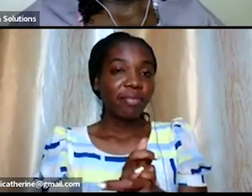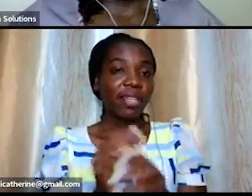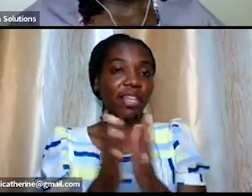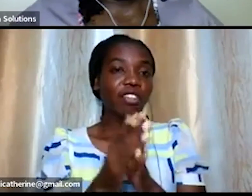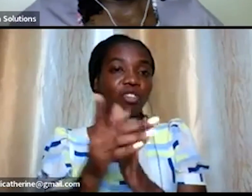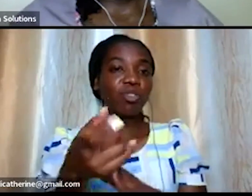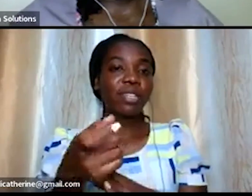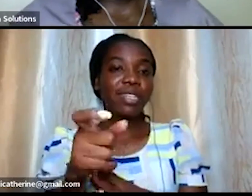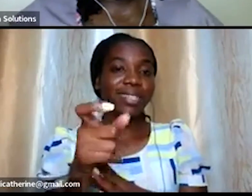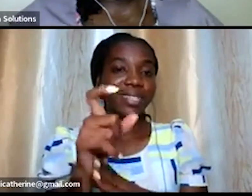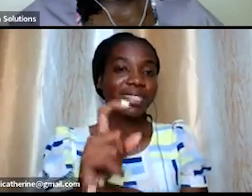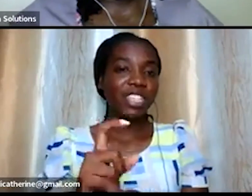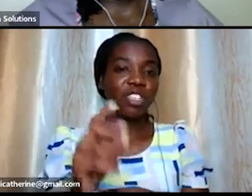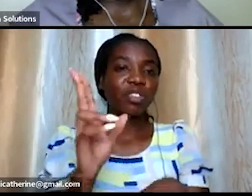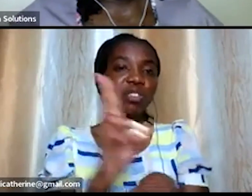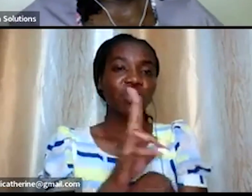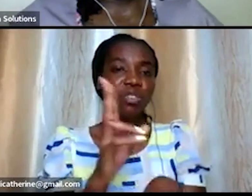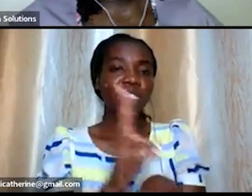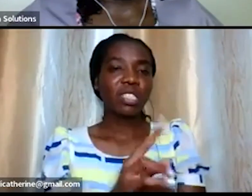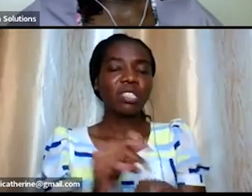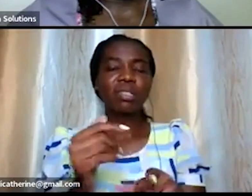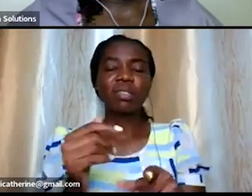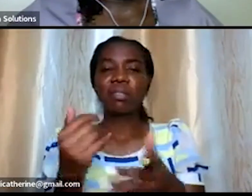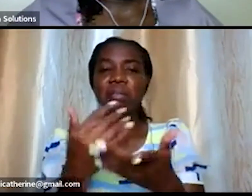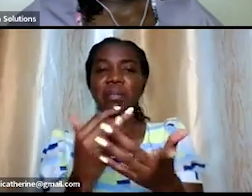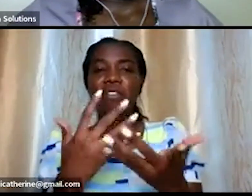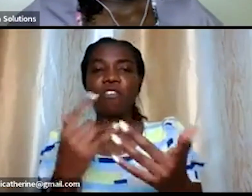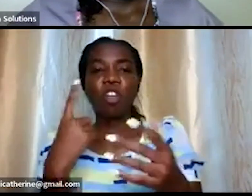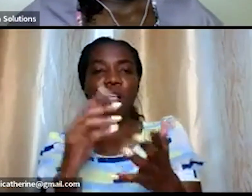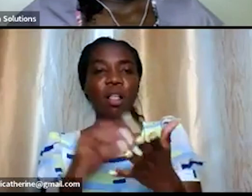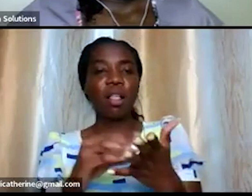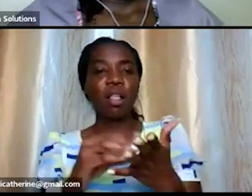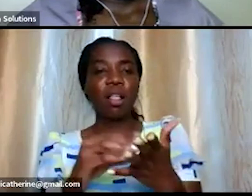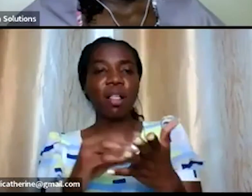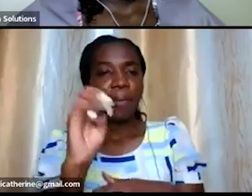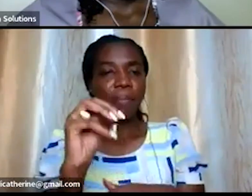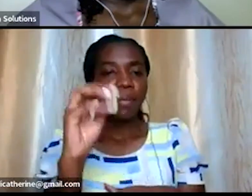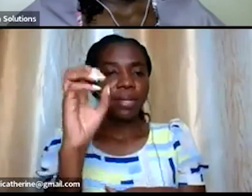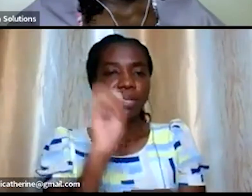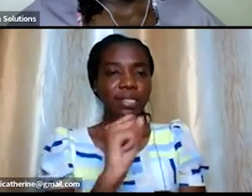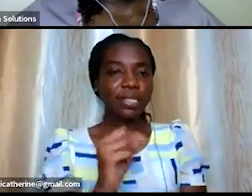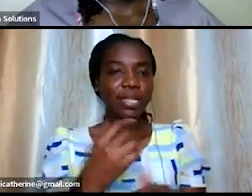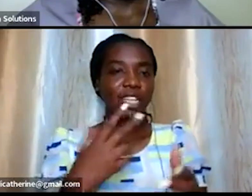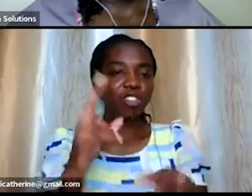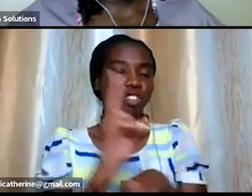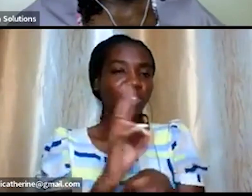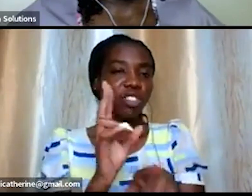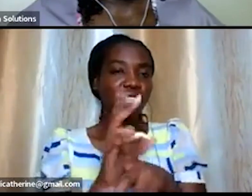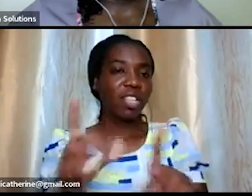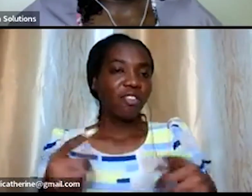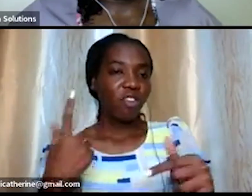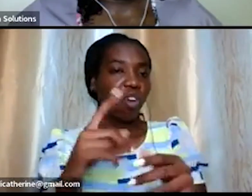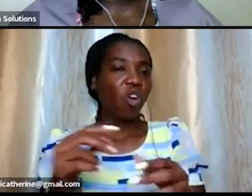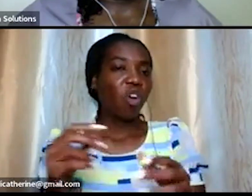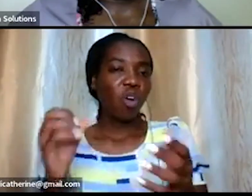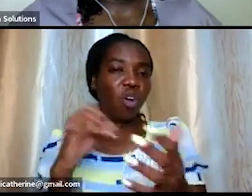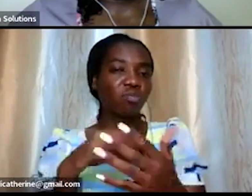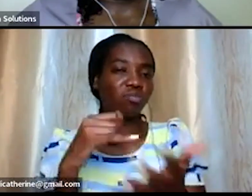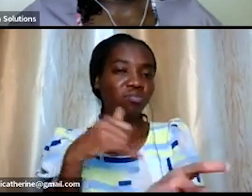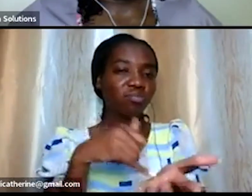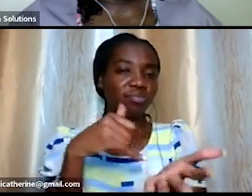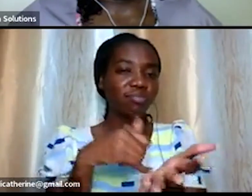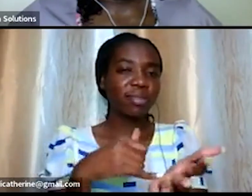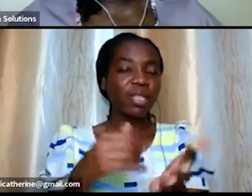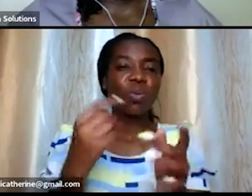increasingly we're using reliance on learning management systems, LMSs. Increasingly, we're using reliance on content developers who are not even HR people. These are